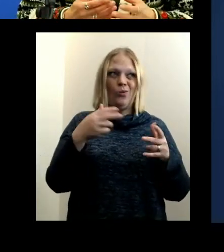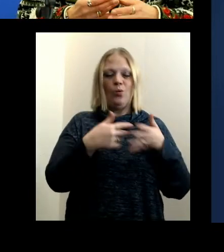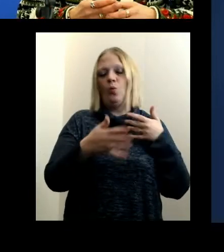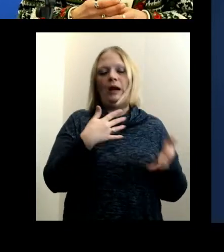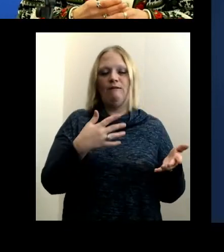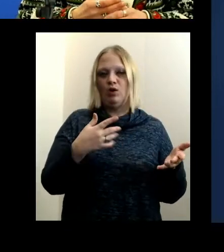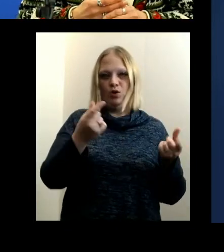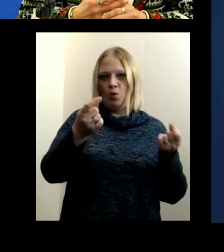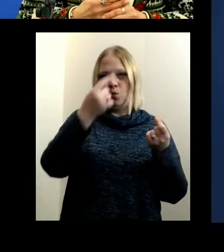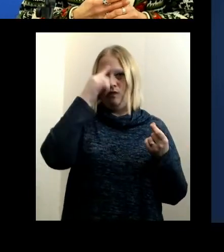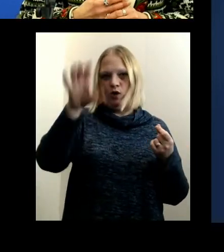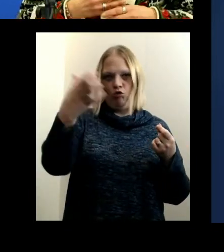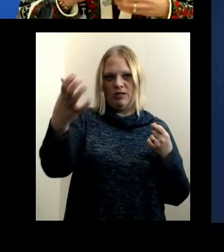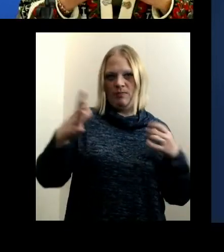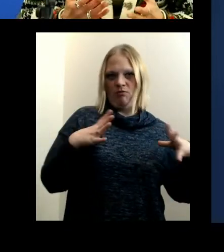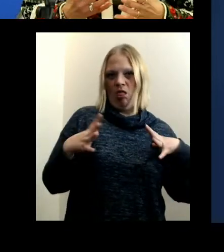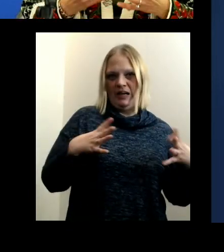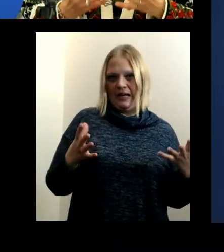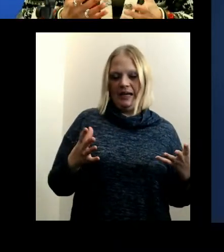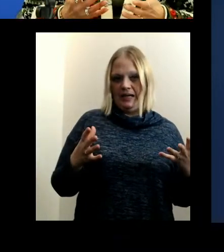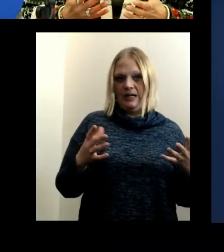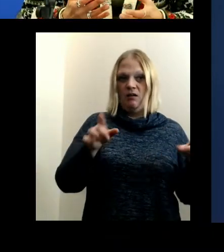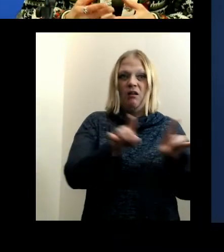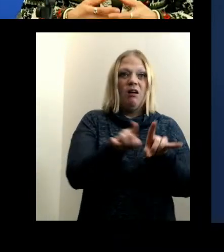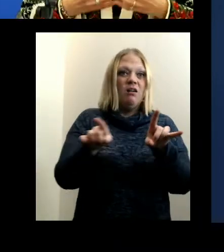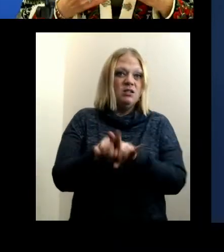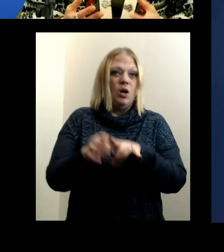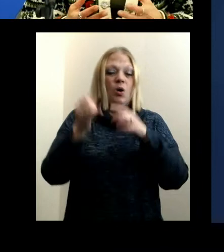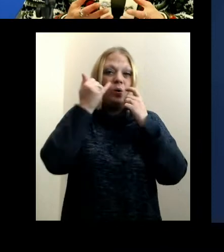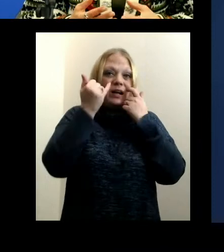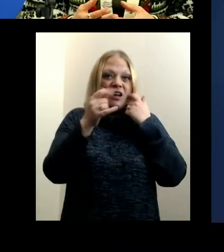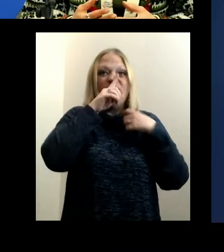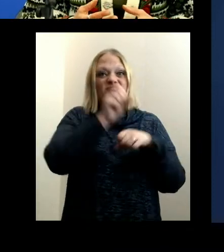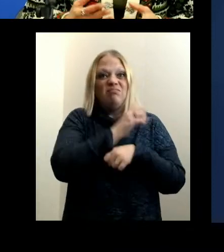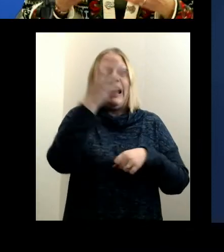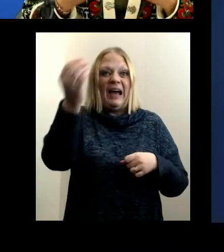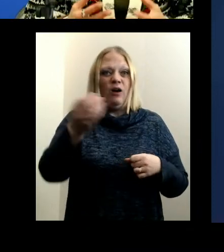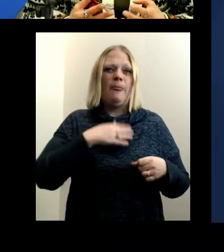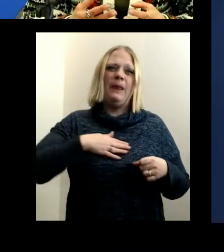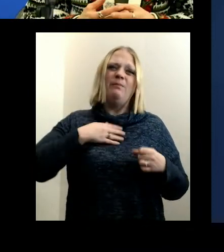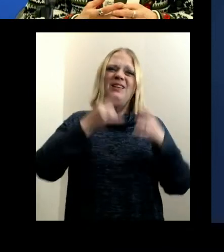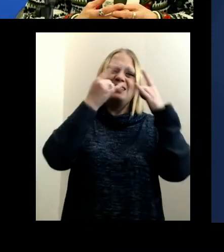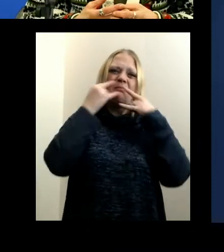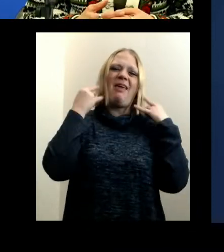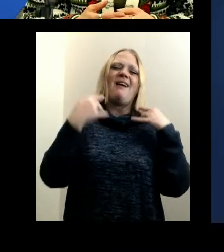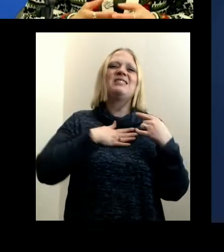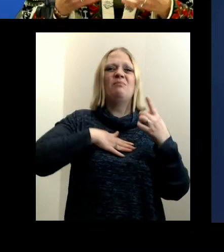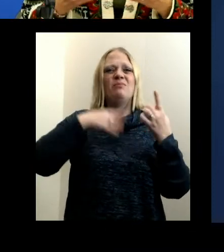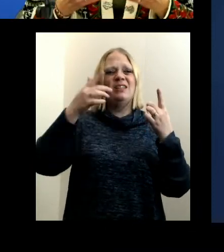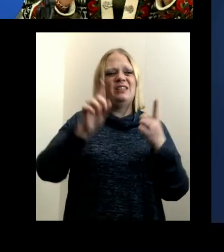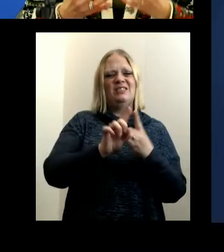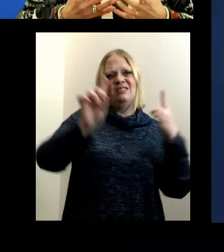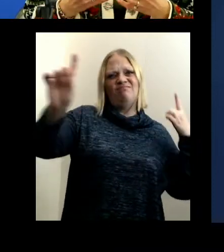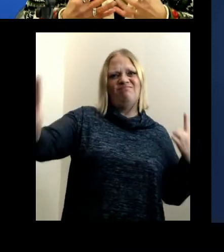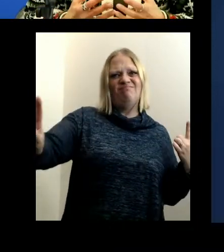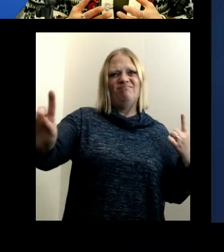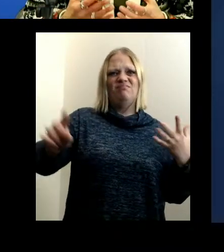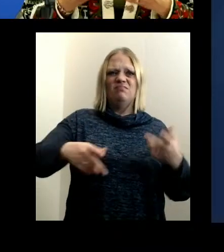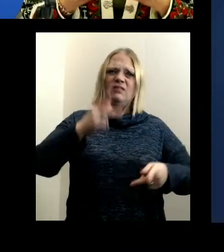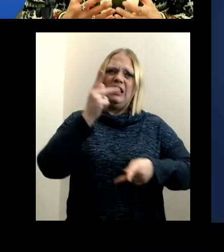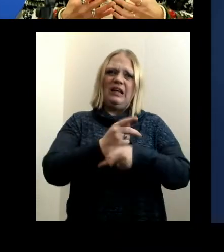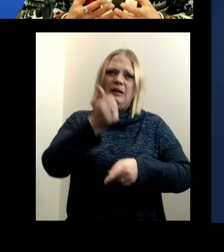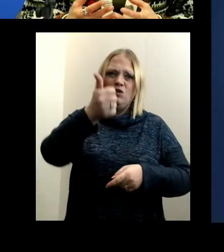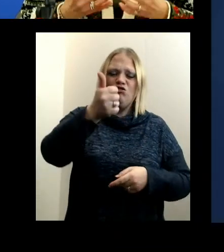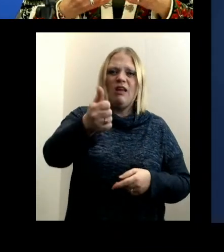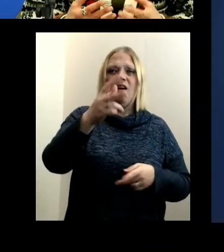to for your Christmas holiday. Also, if you do go out, please wear a mask and please socially distance and just keep yourselves